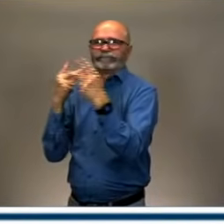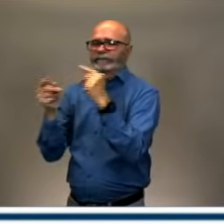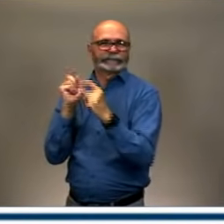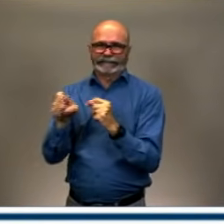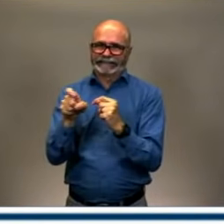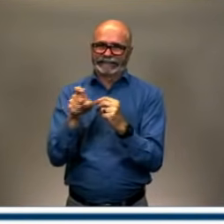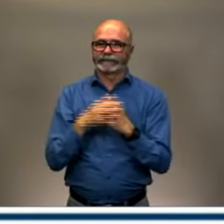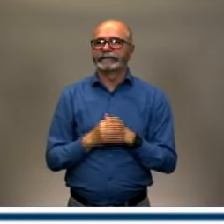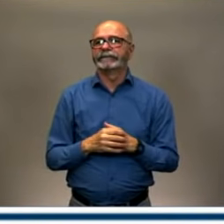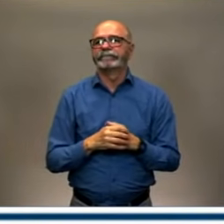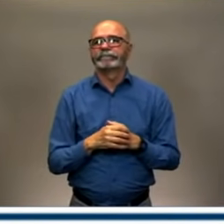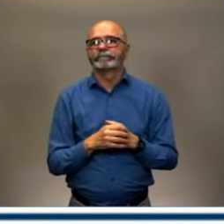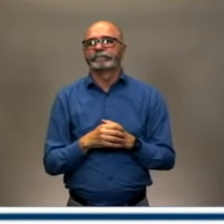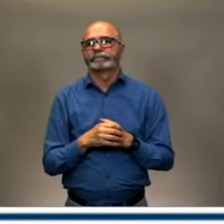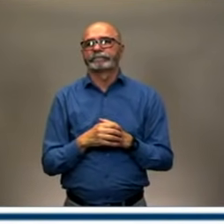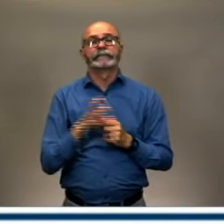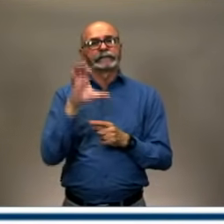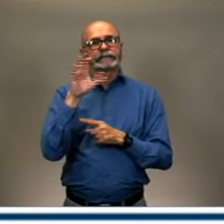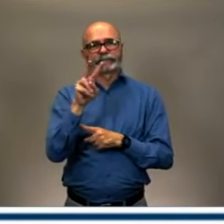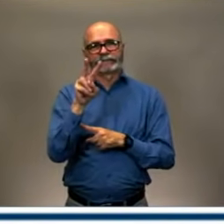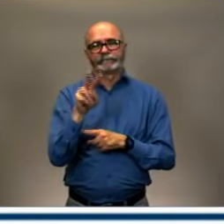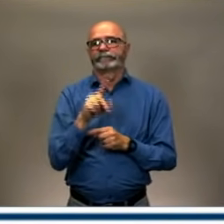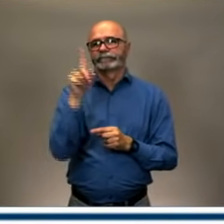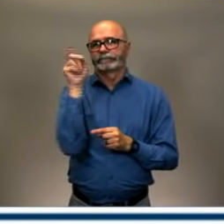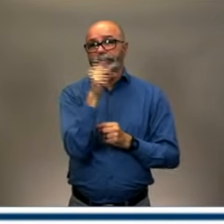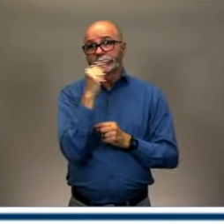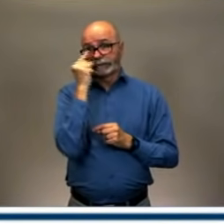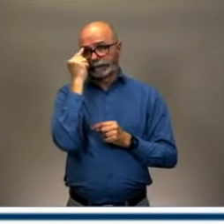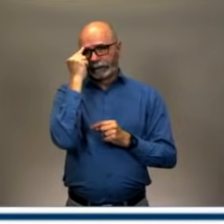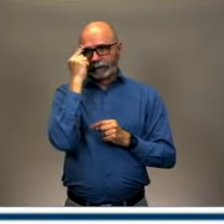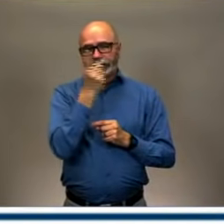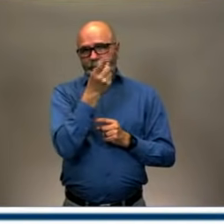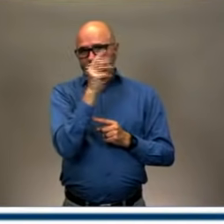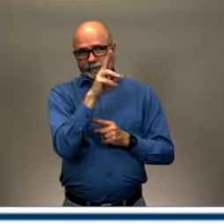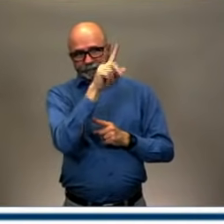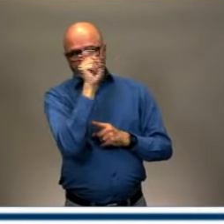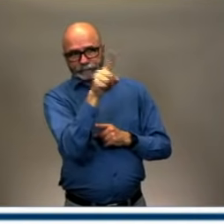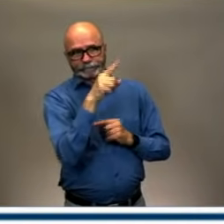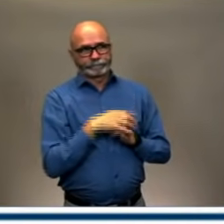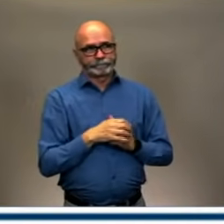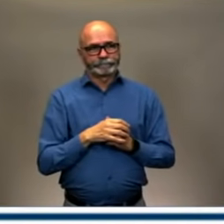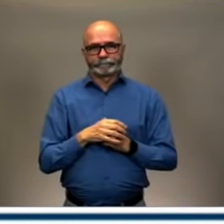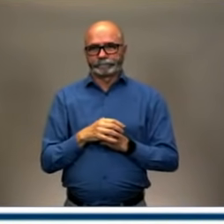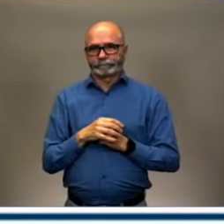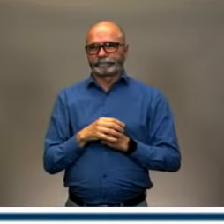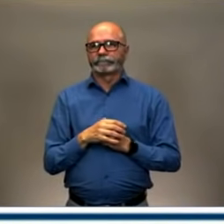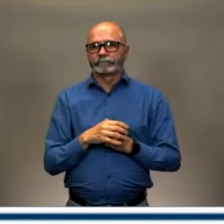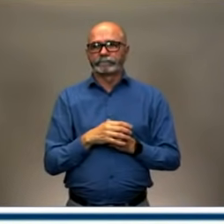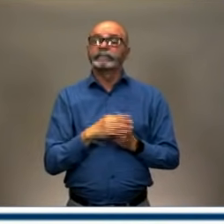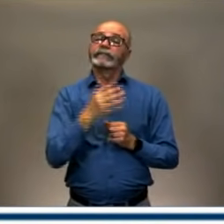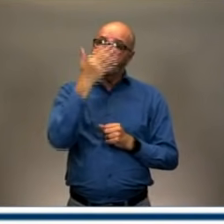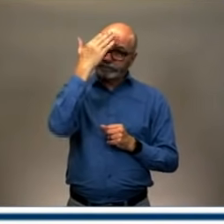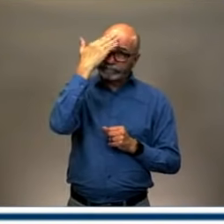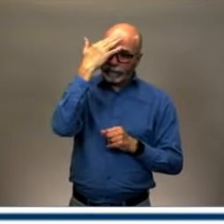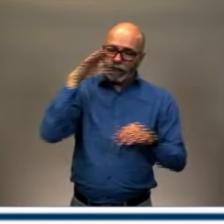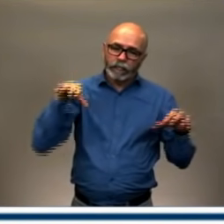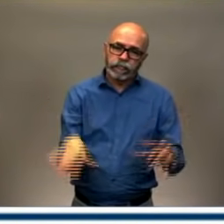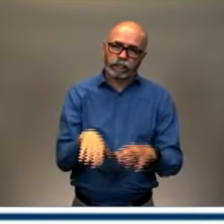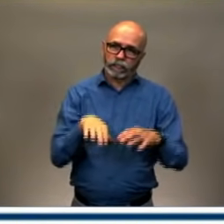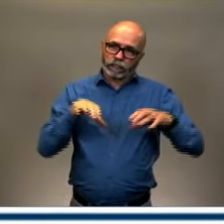Hi there. Thank you. Dr. Strang, I understand that there's still a lot of work happening and that the vaccine has only been around for a few weeks,